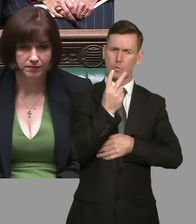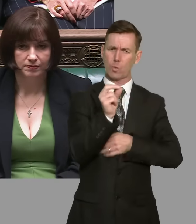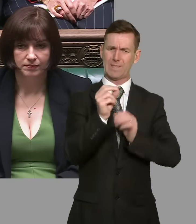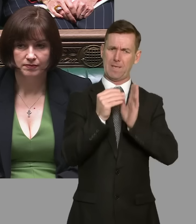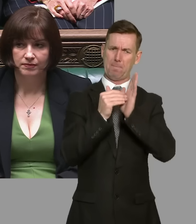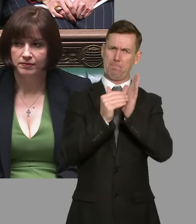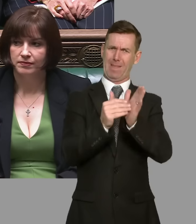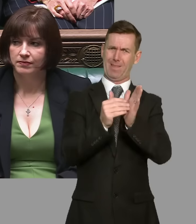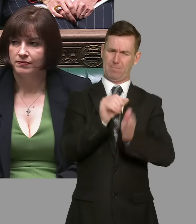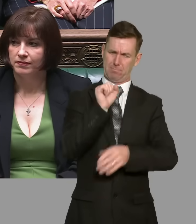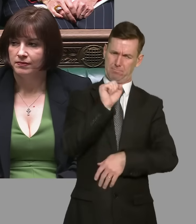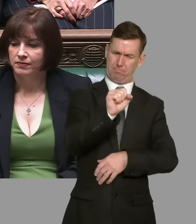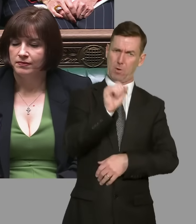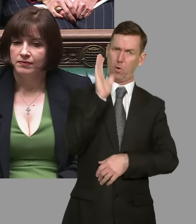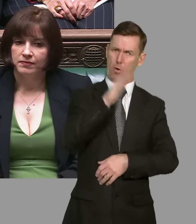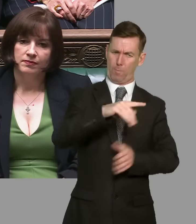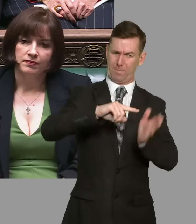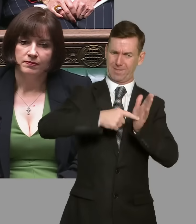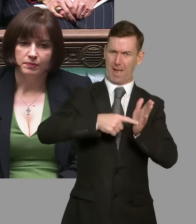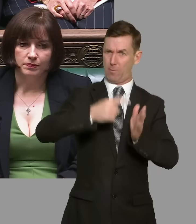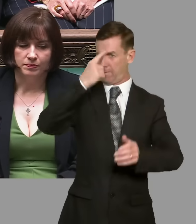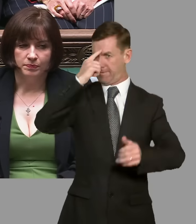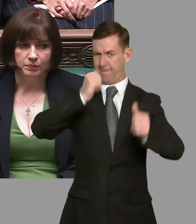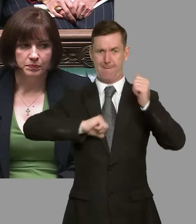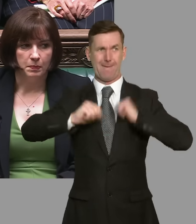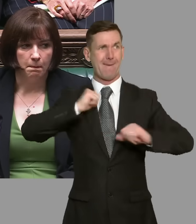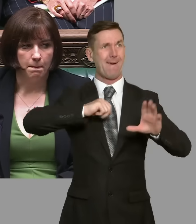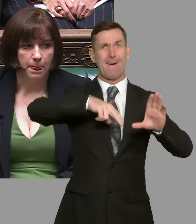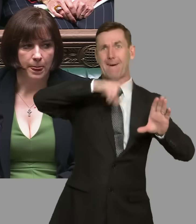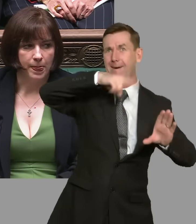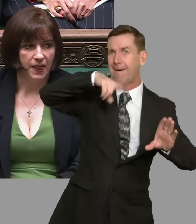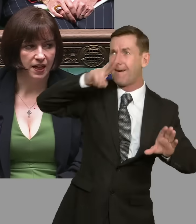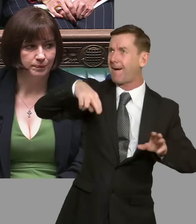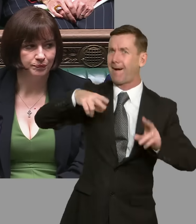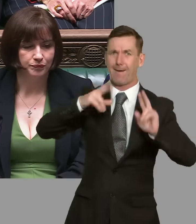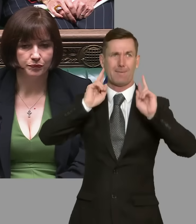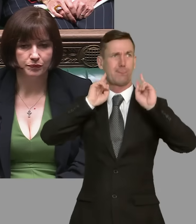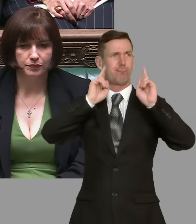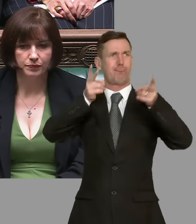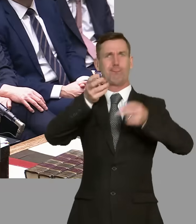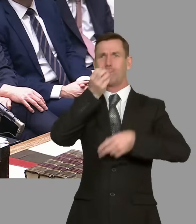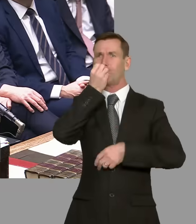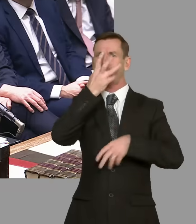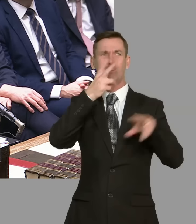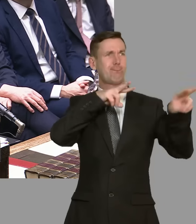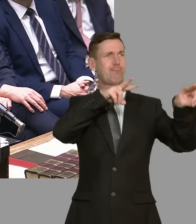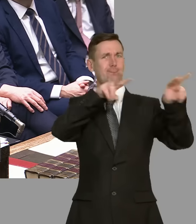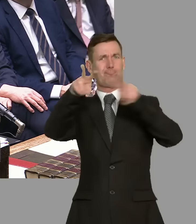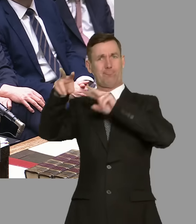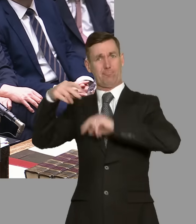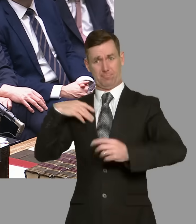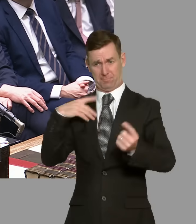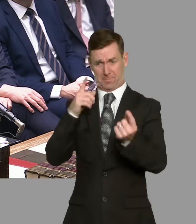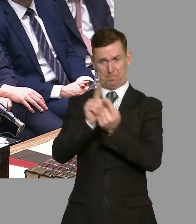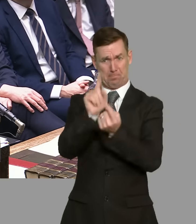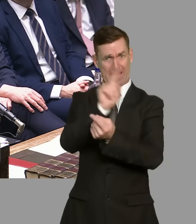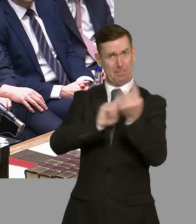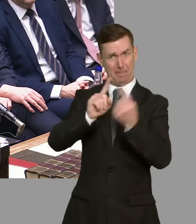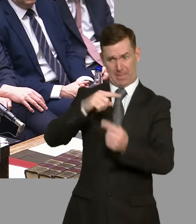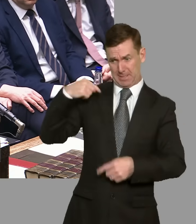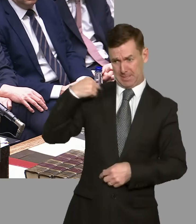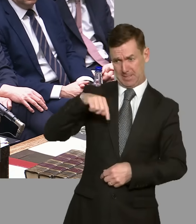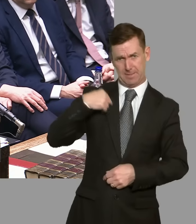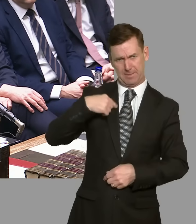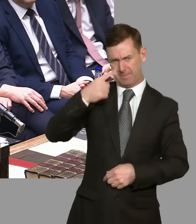a reception meeting people working hard to change their neighbourhoods across the whole of the United Kingdom. That's Labour delivering on national renewal.